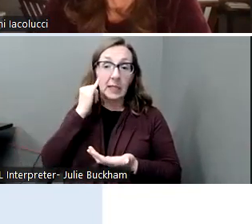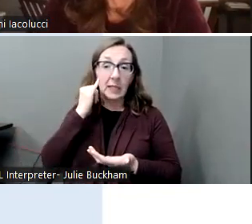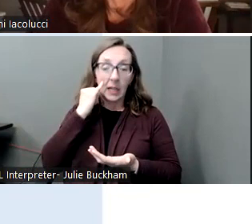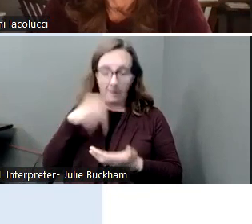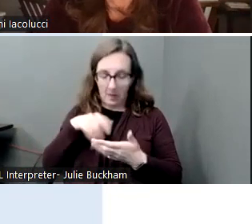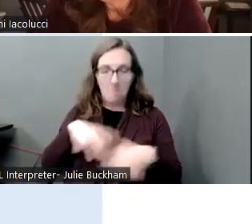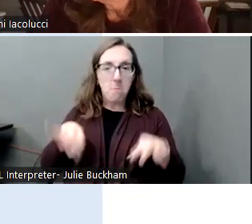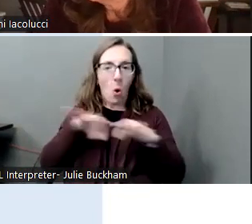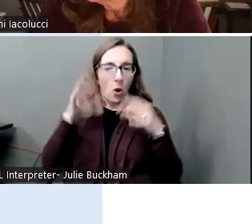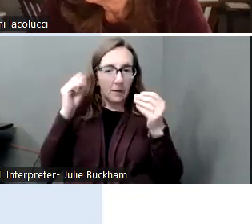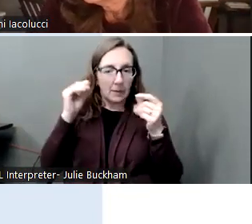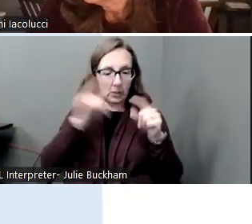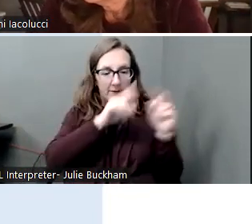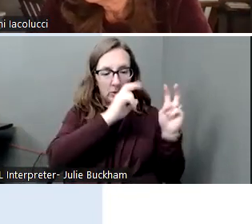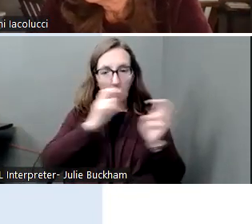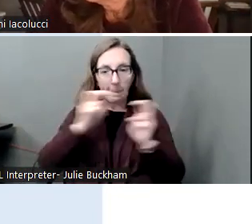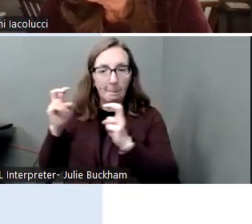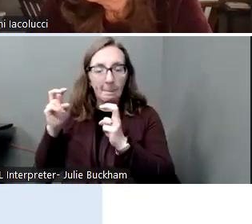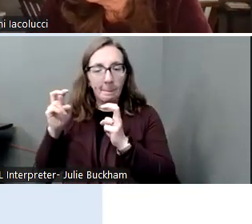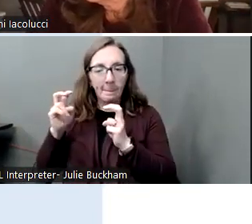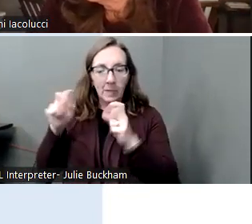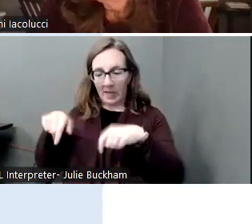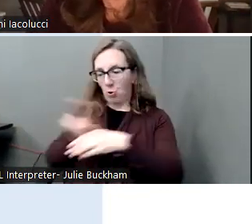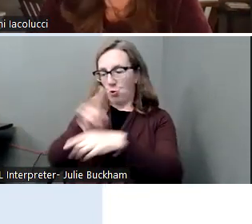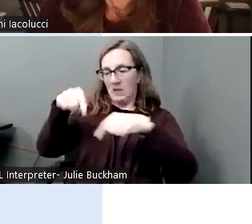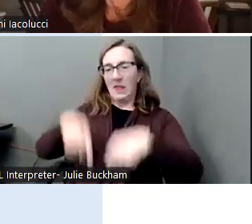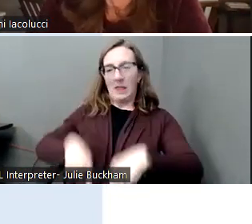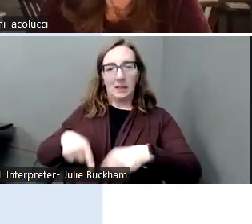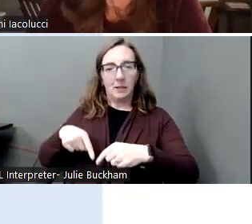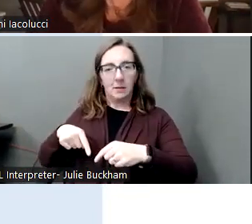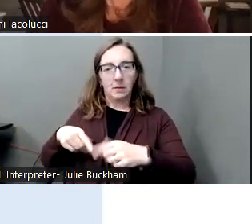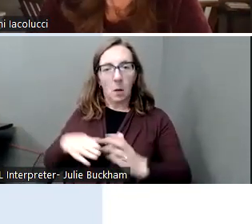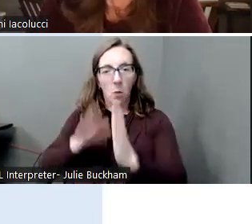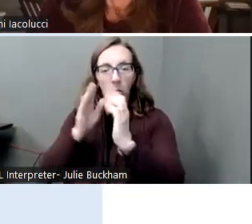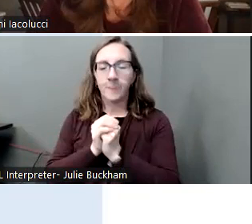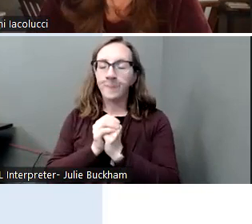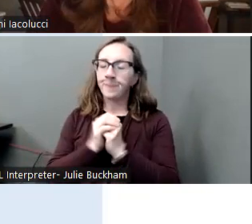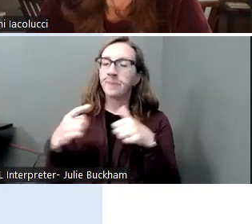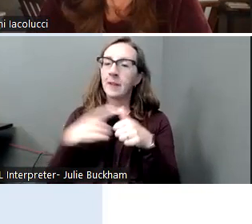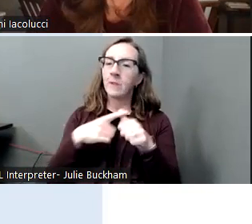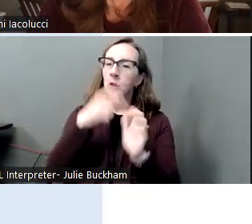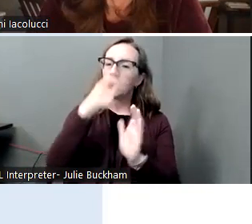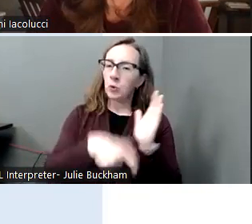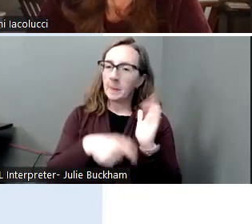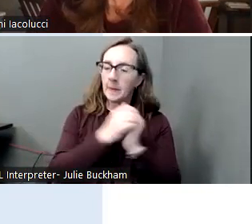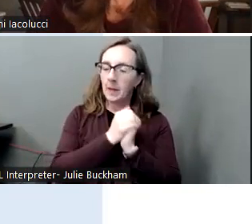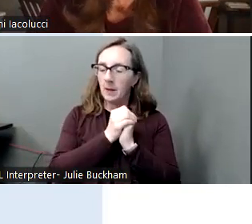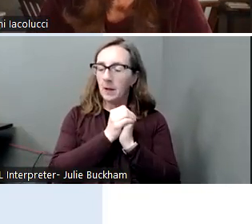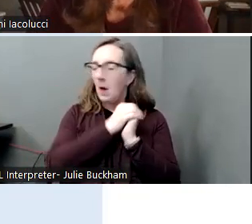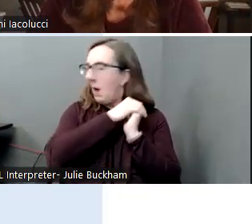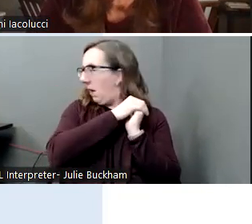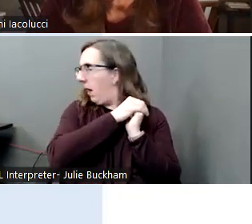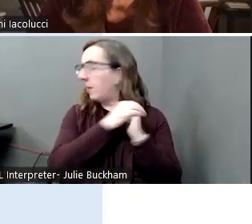information about different topics during the appointment. So the first script reads, "We covered a